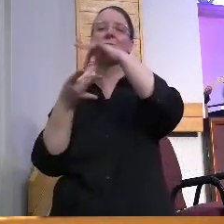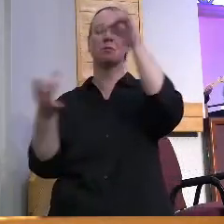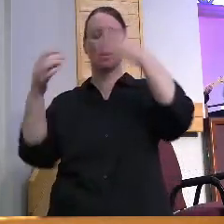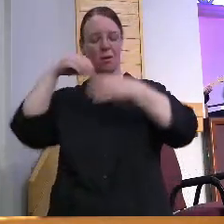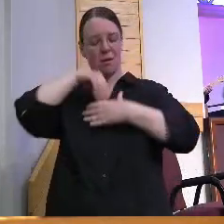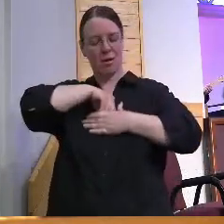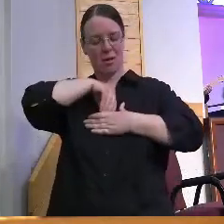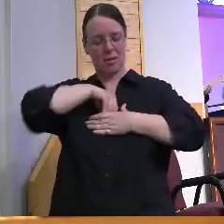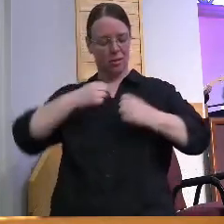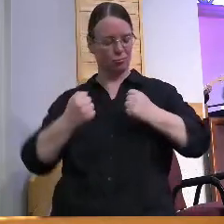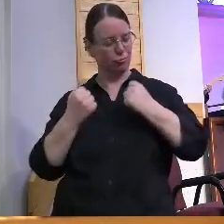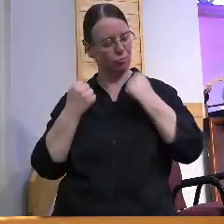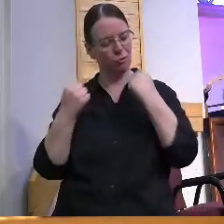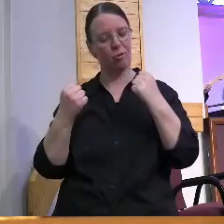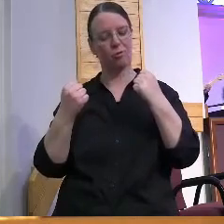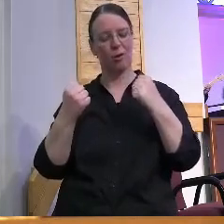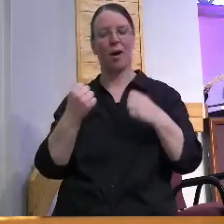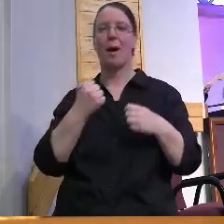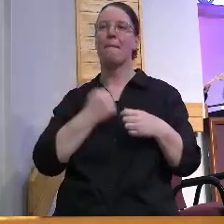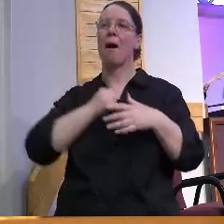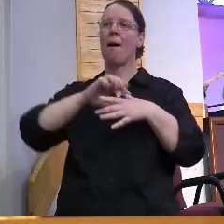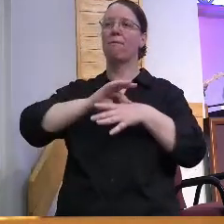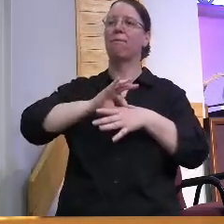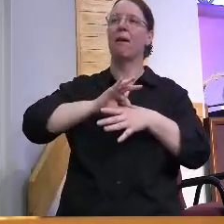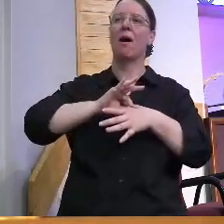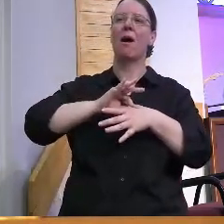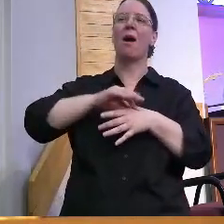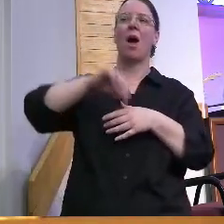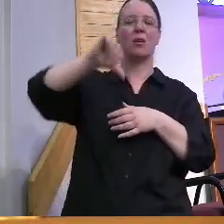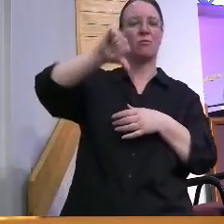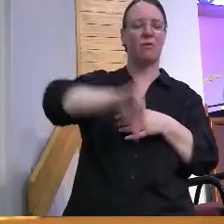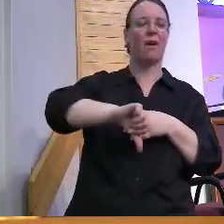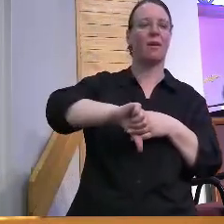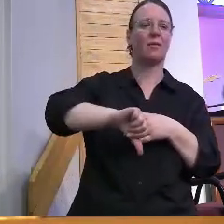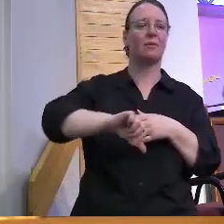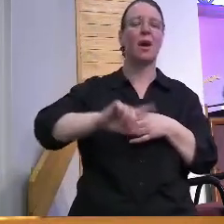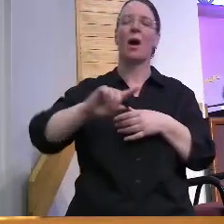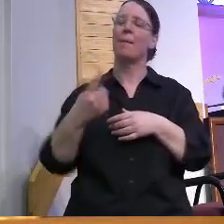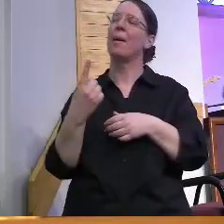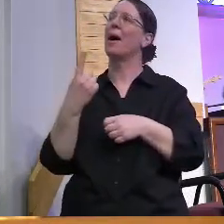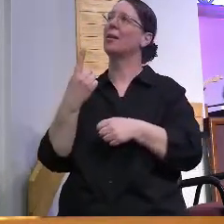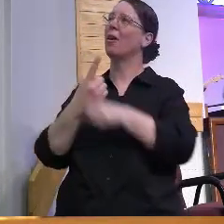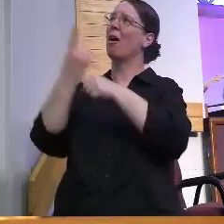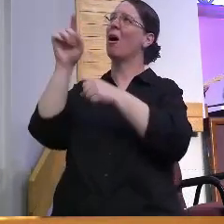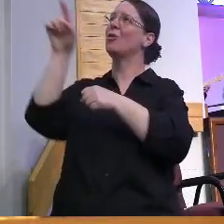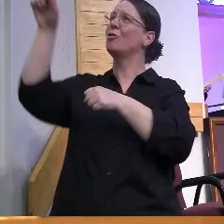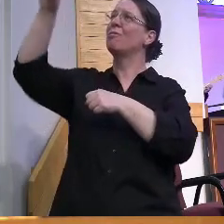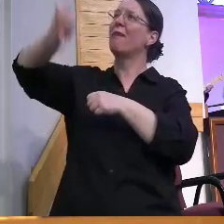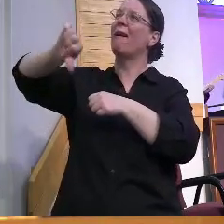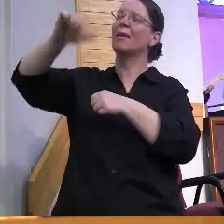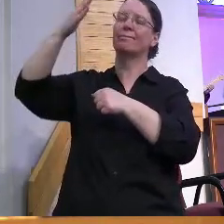spirit strong in me. My flesh may fail. My God,